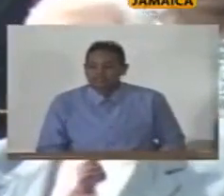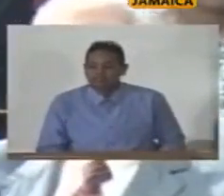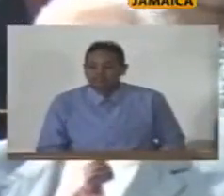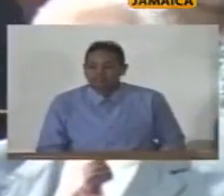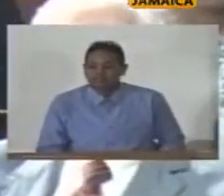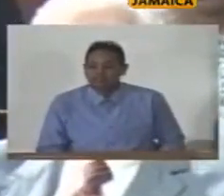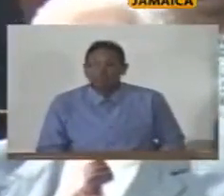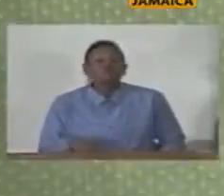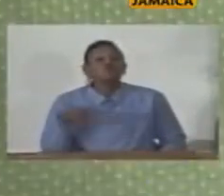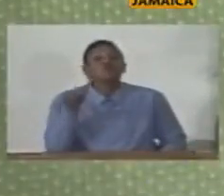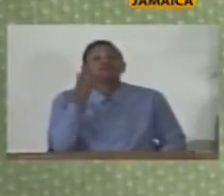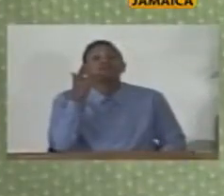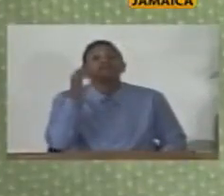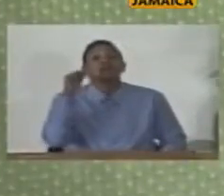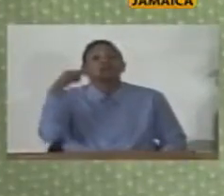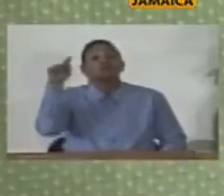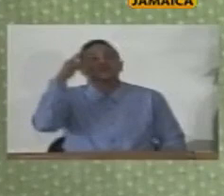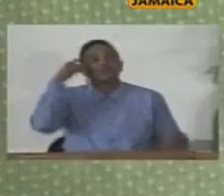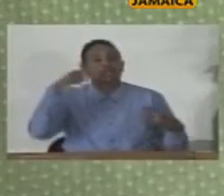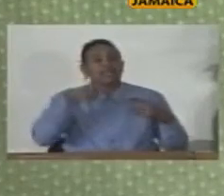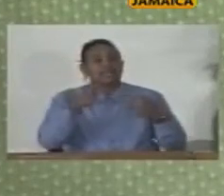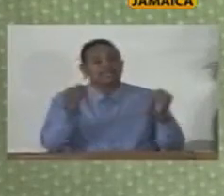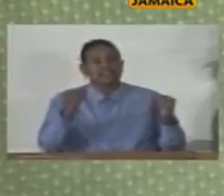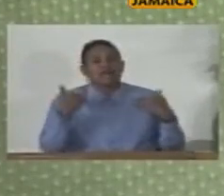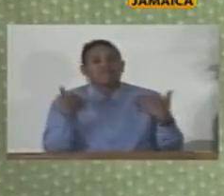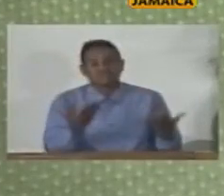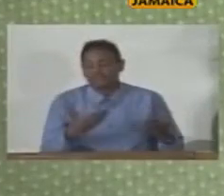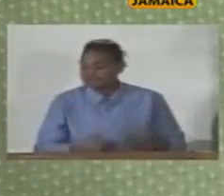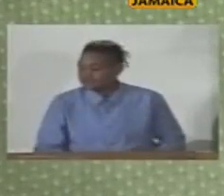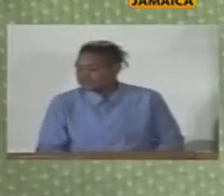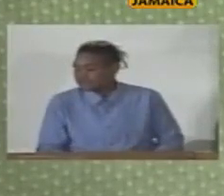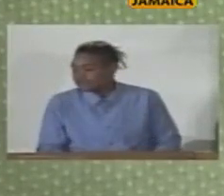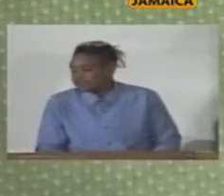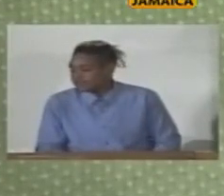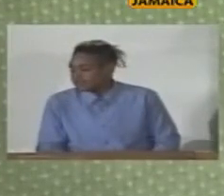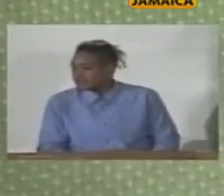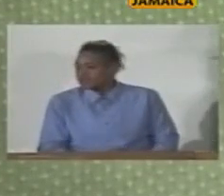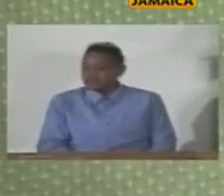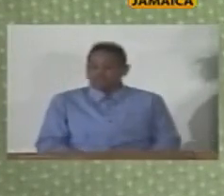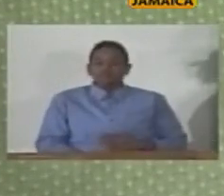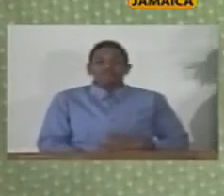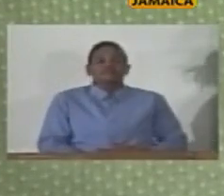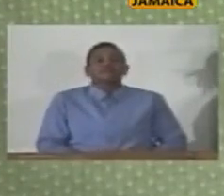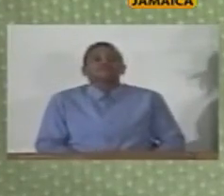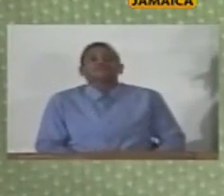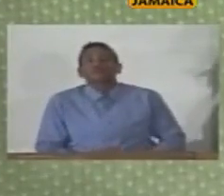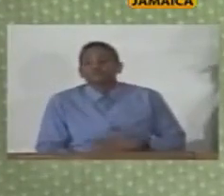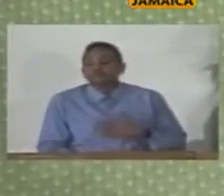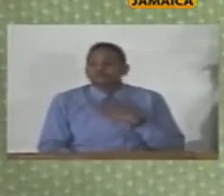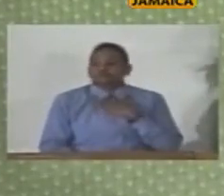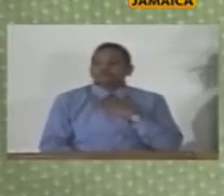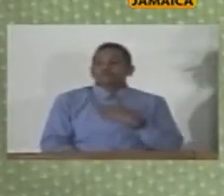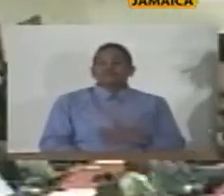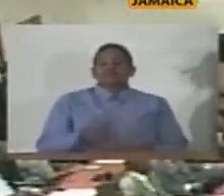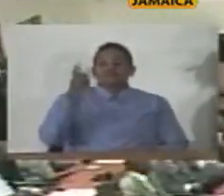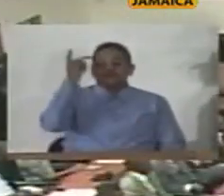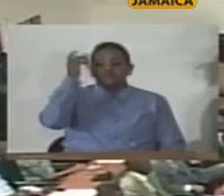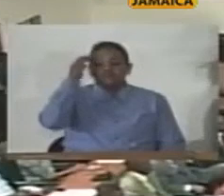Those in favor? Aye. Those against? As of it. Prime Minister. Mr. Speaker, we plan